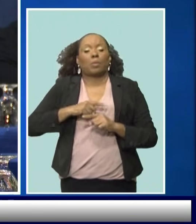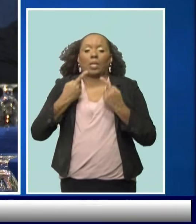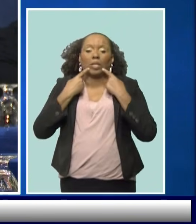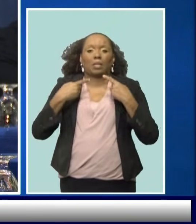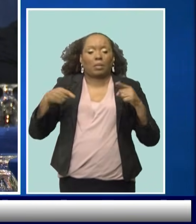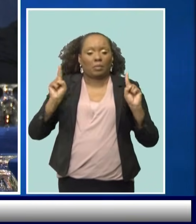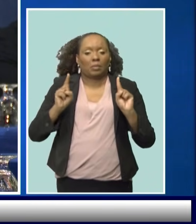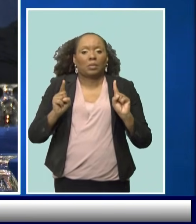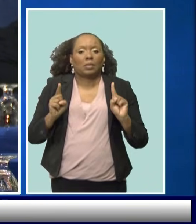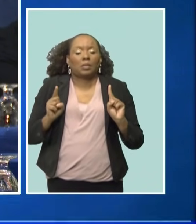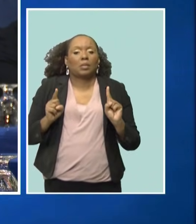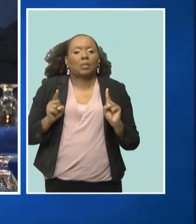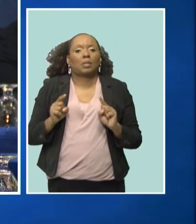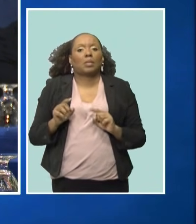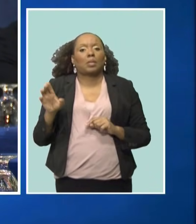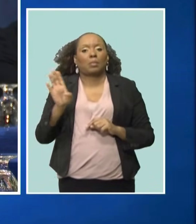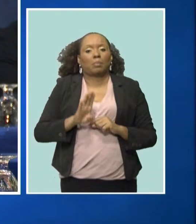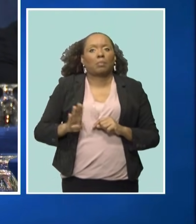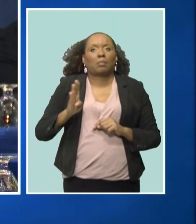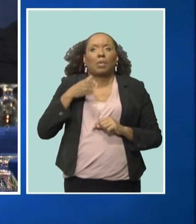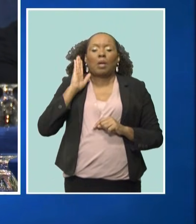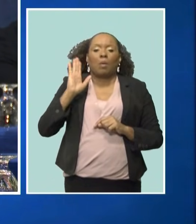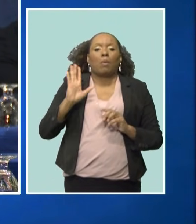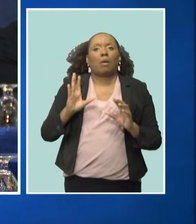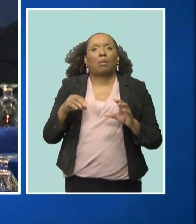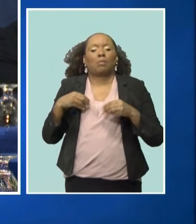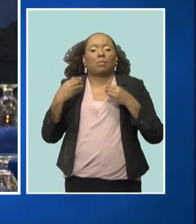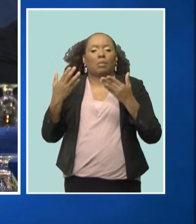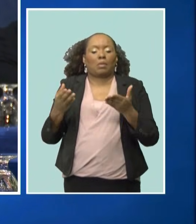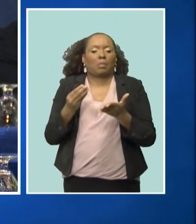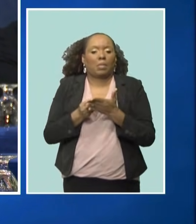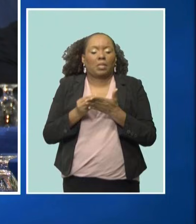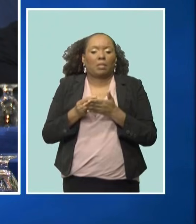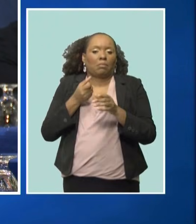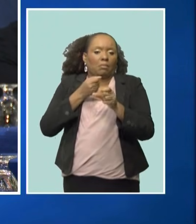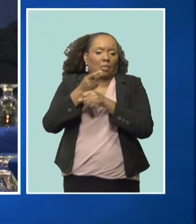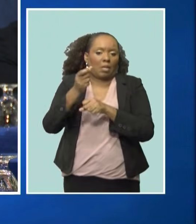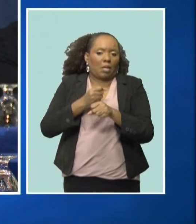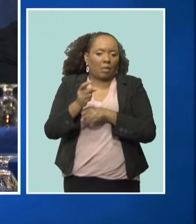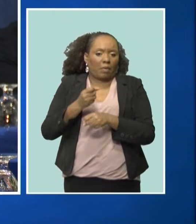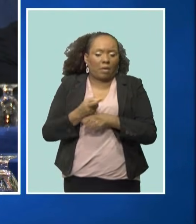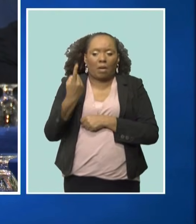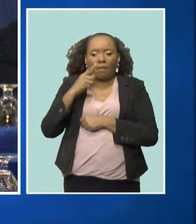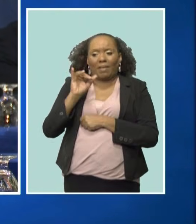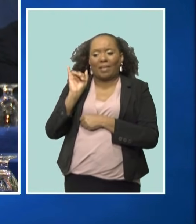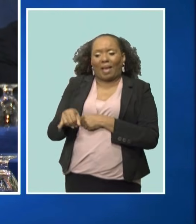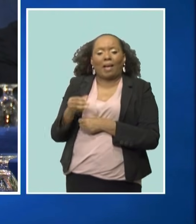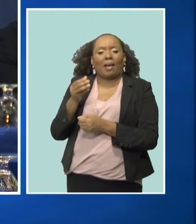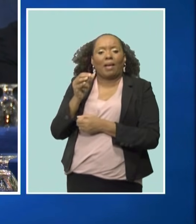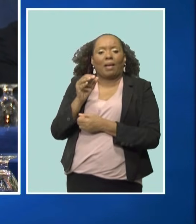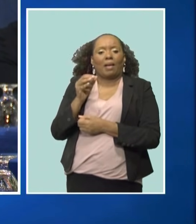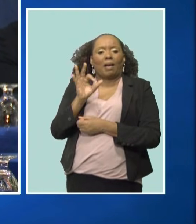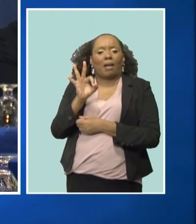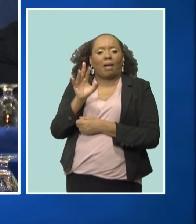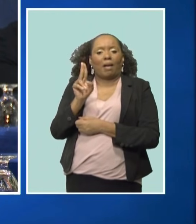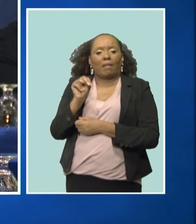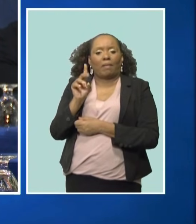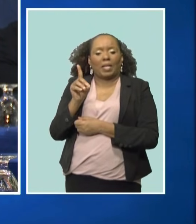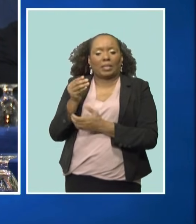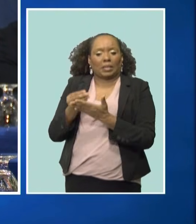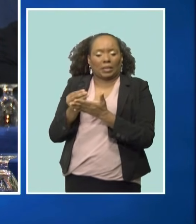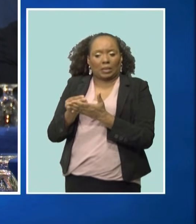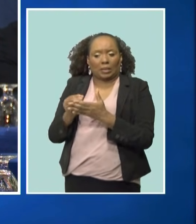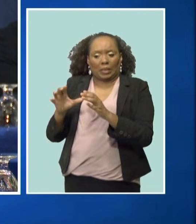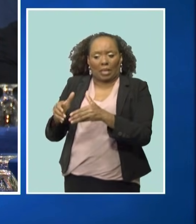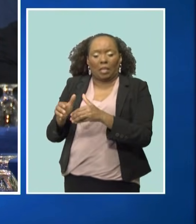contribute 0.25% of its GDP every year to the Resilience and Regeneration Fund as a means